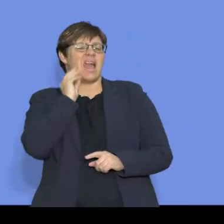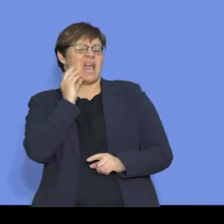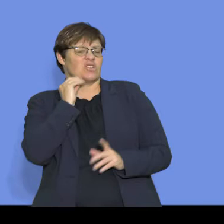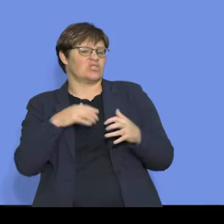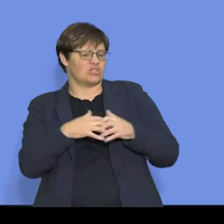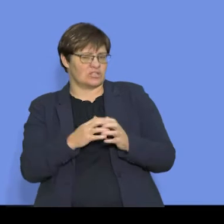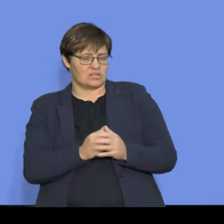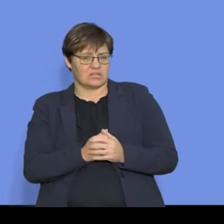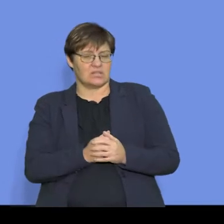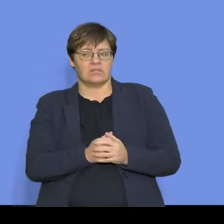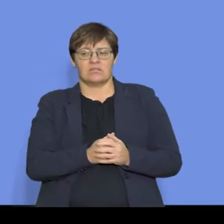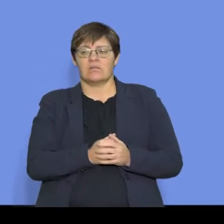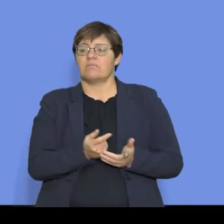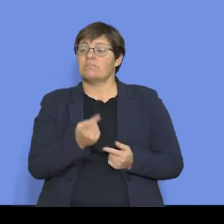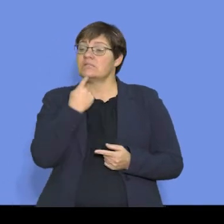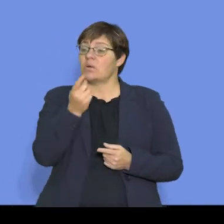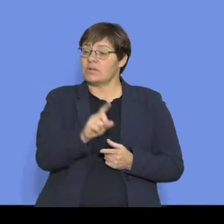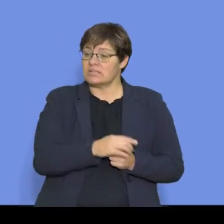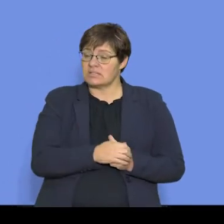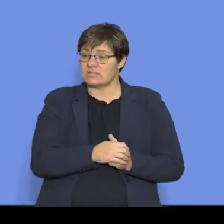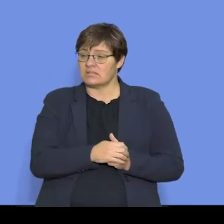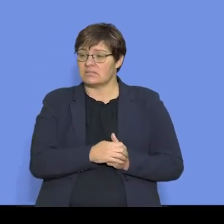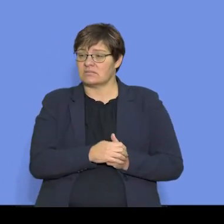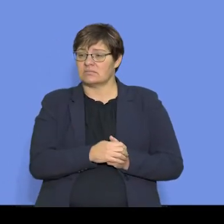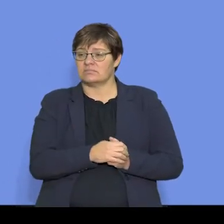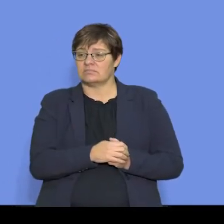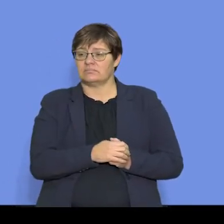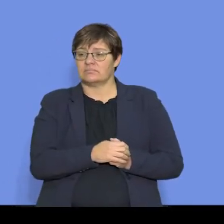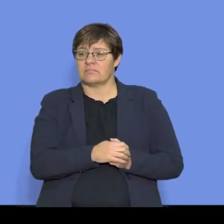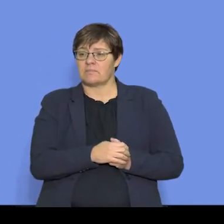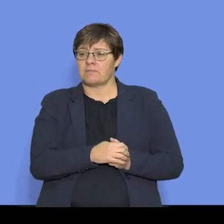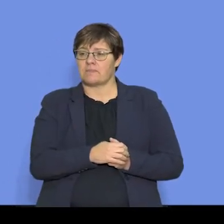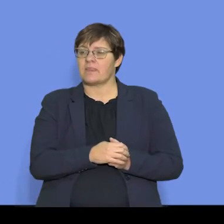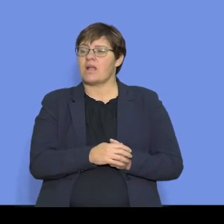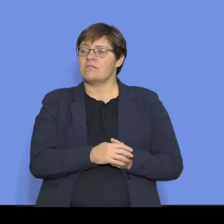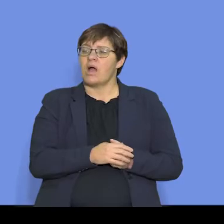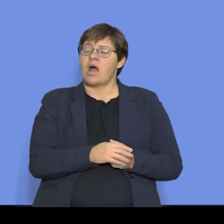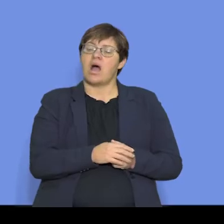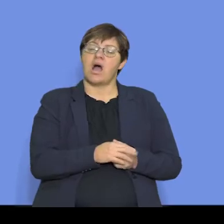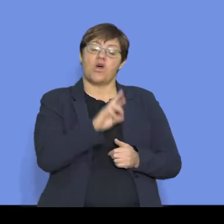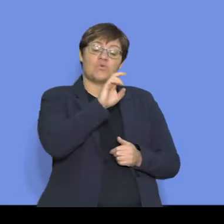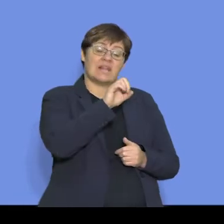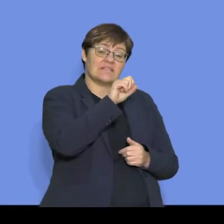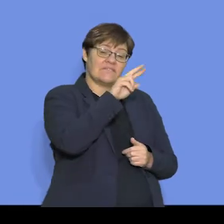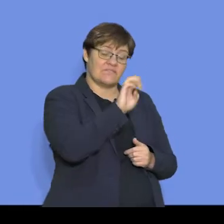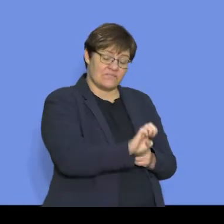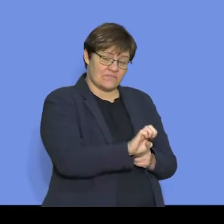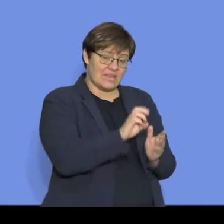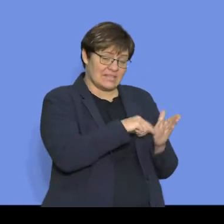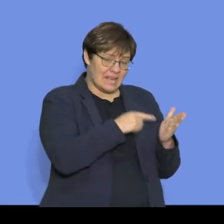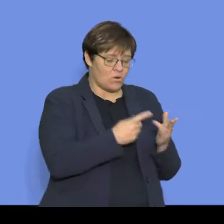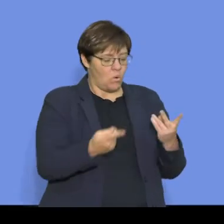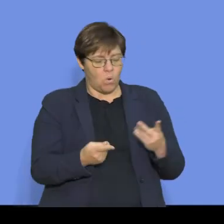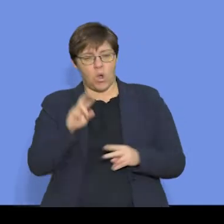the age of fossils. And here you would have to talk about, or you would have to write down relative dating